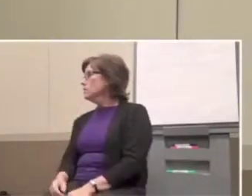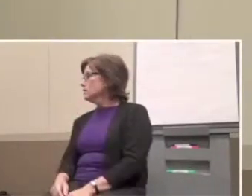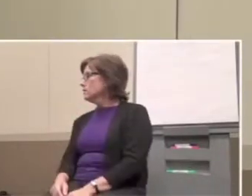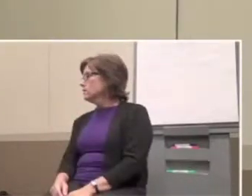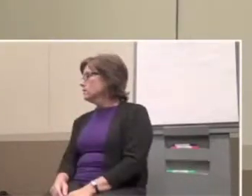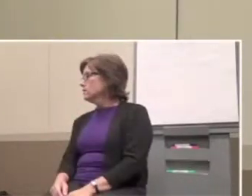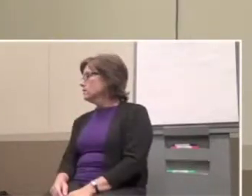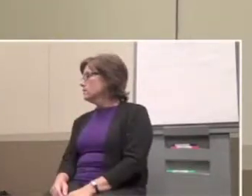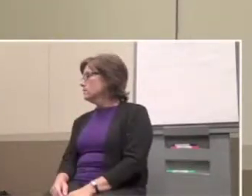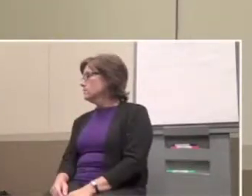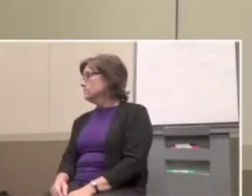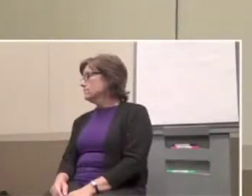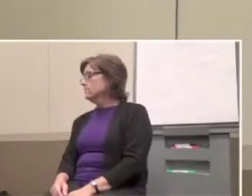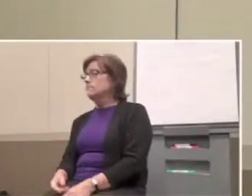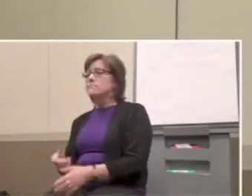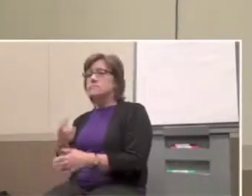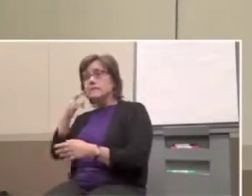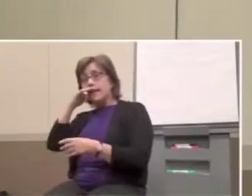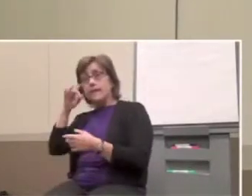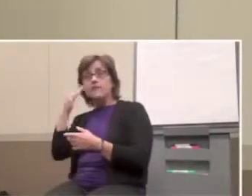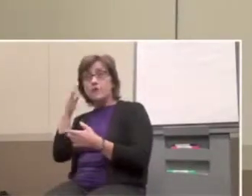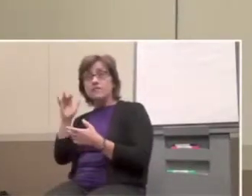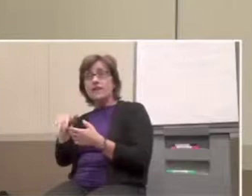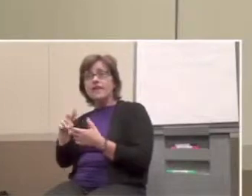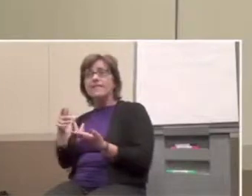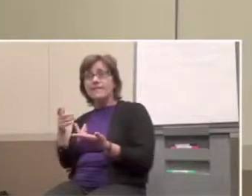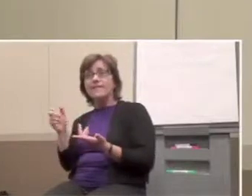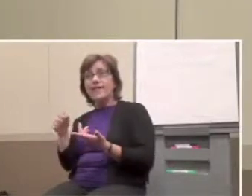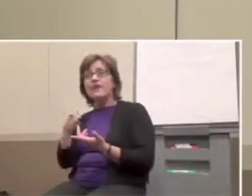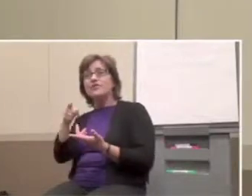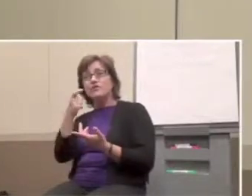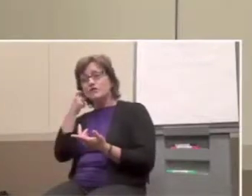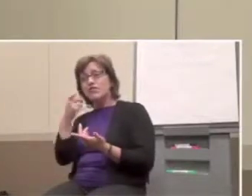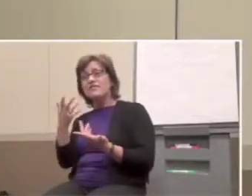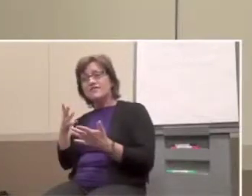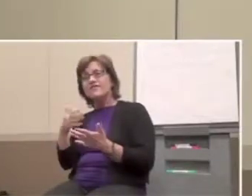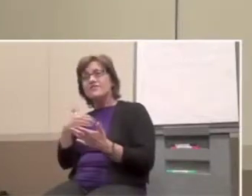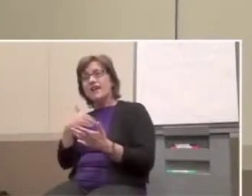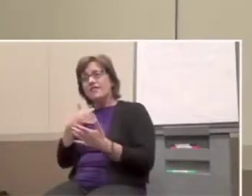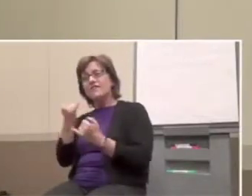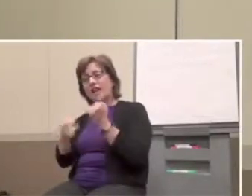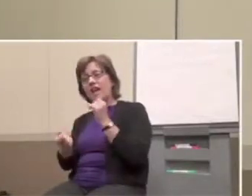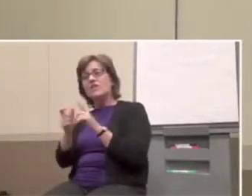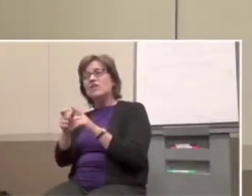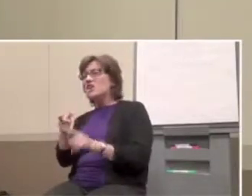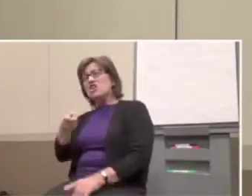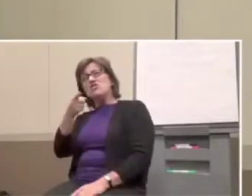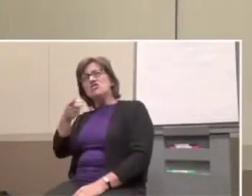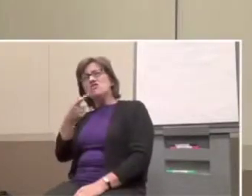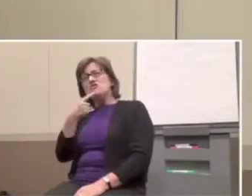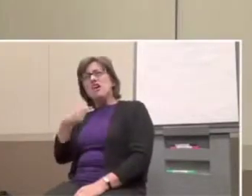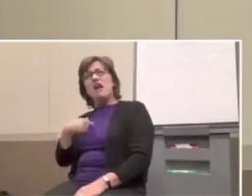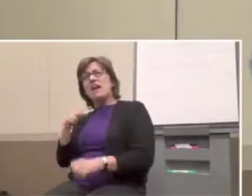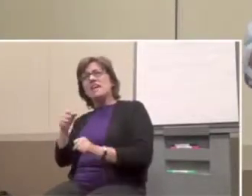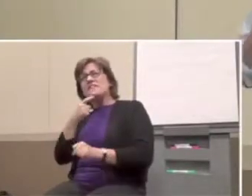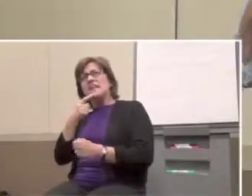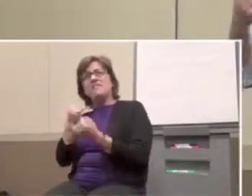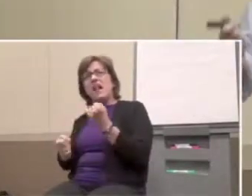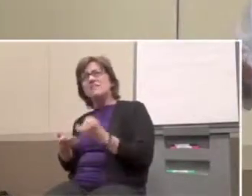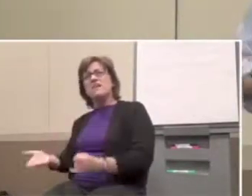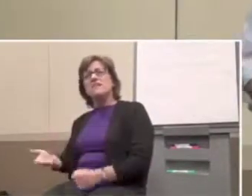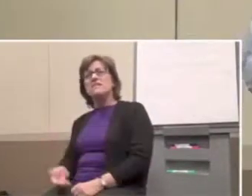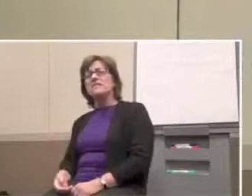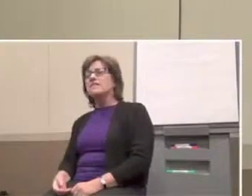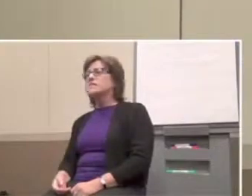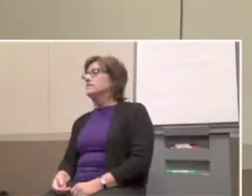You did. Does the kid know it? Yeah, they do. They do. You said I could have the last word! And